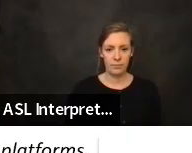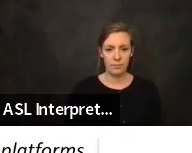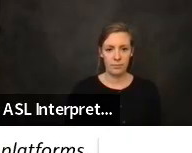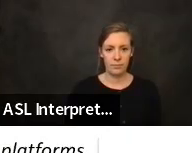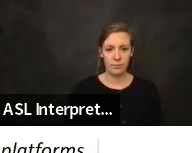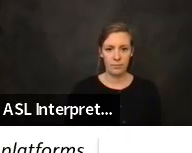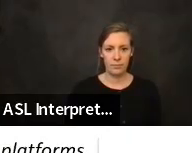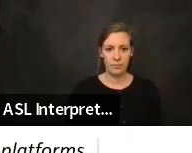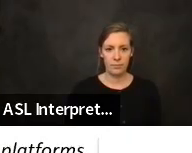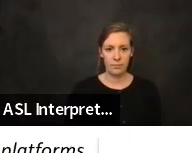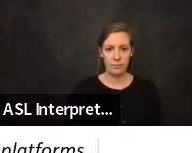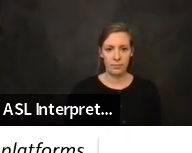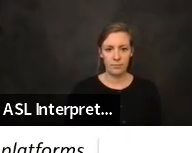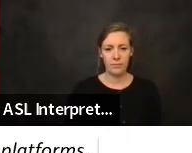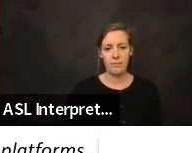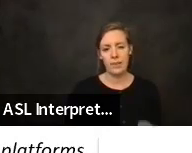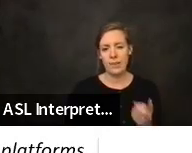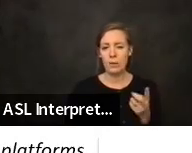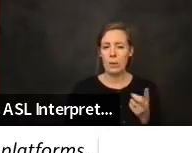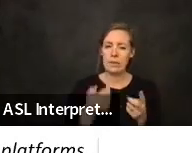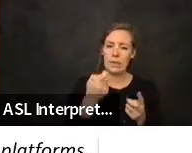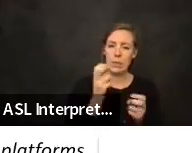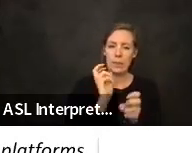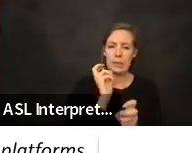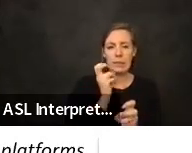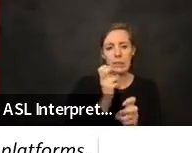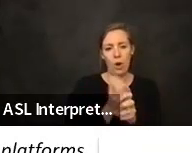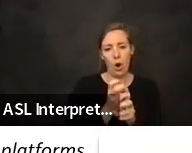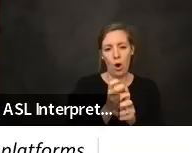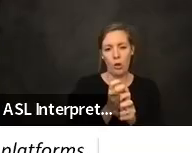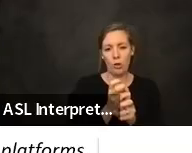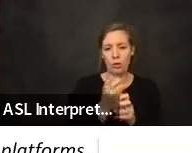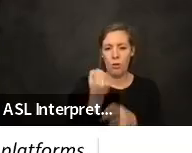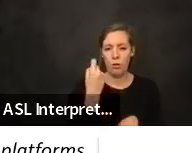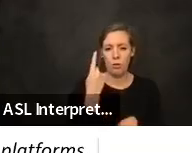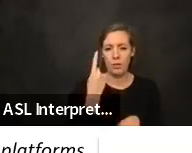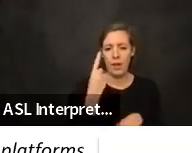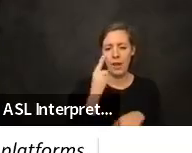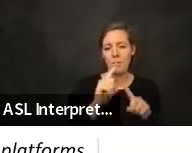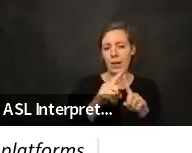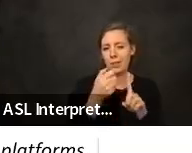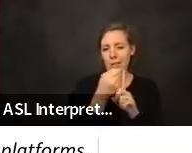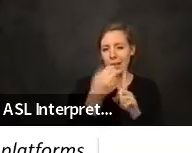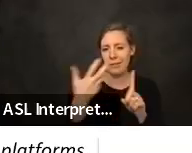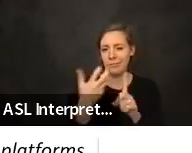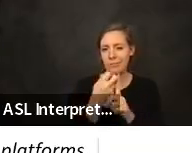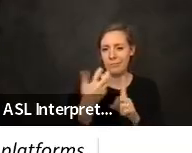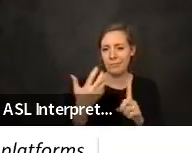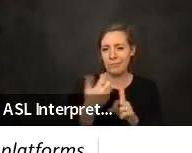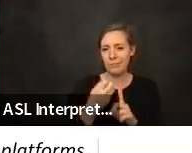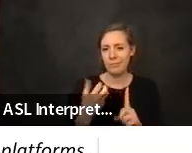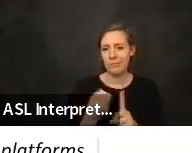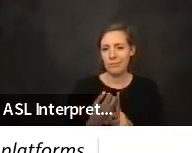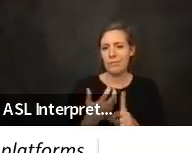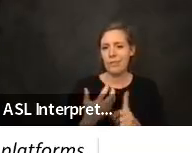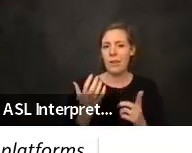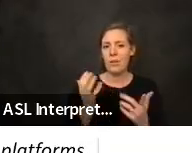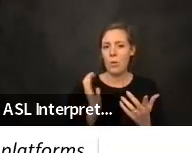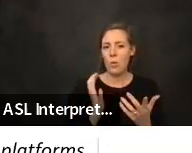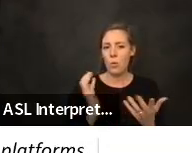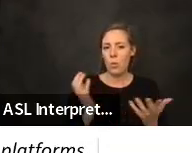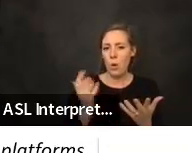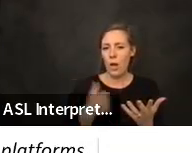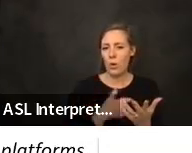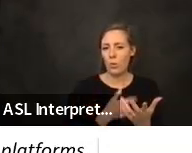Yeah, this one's a little challenging to read, but it offers a more detailed breakdown of the marketing and outreach materials that have gone out this